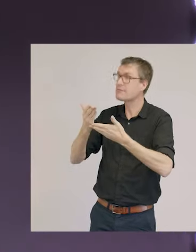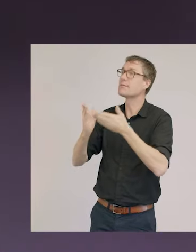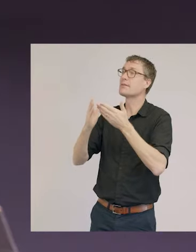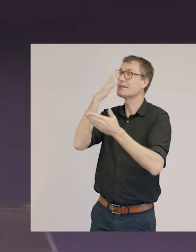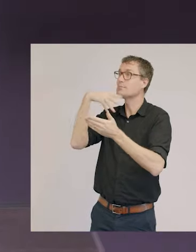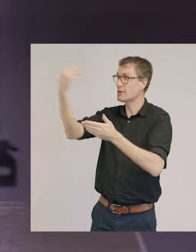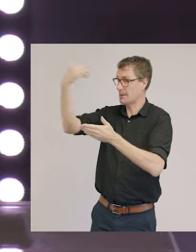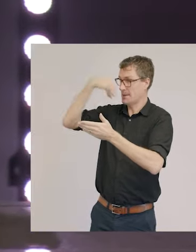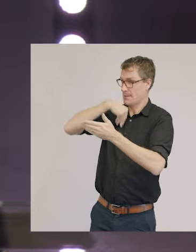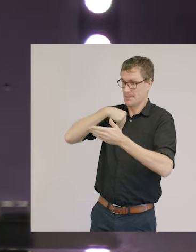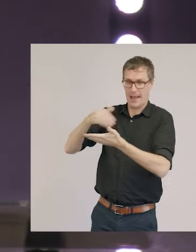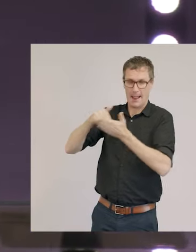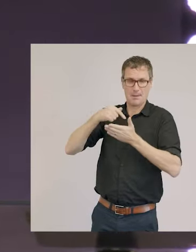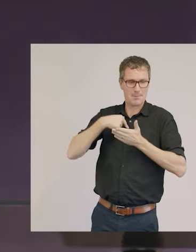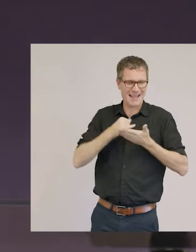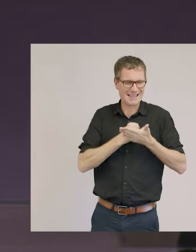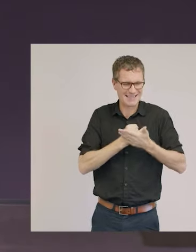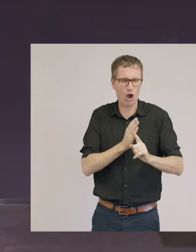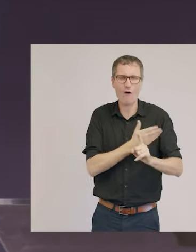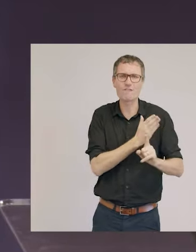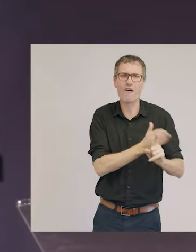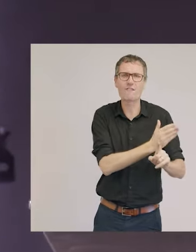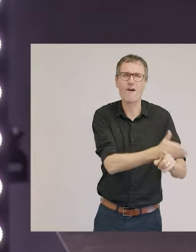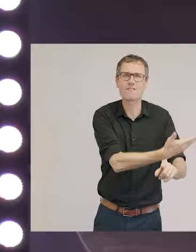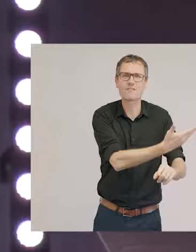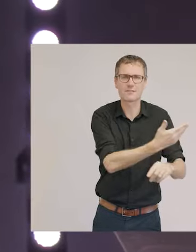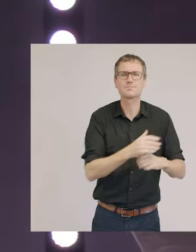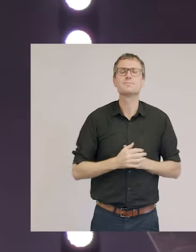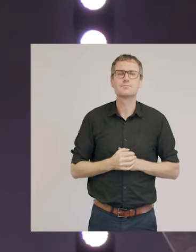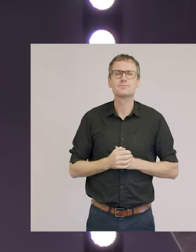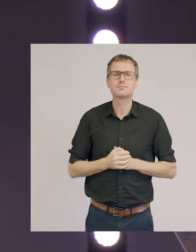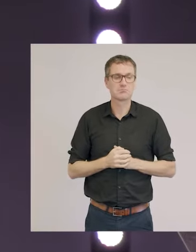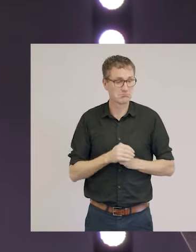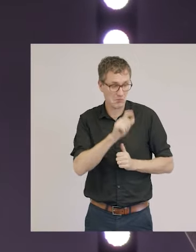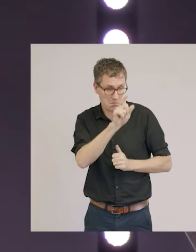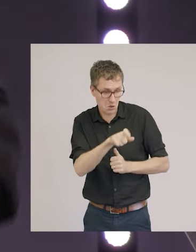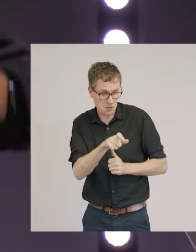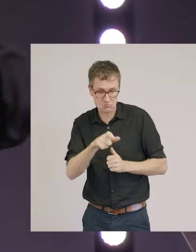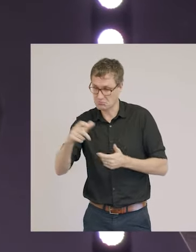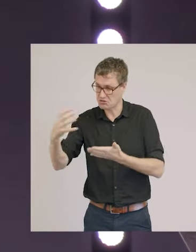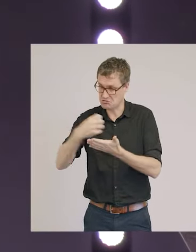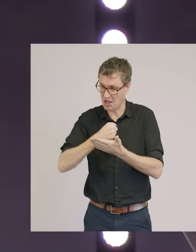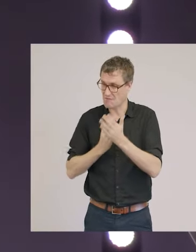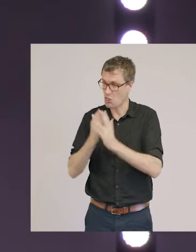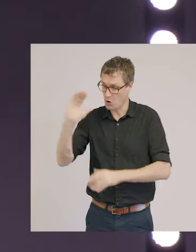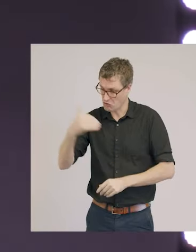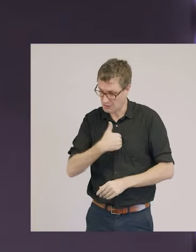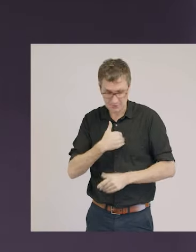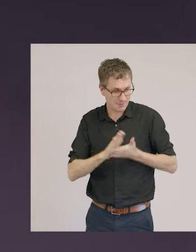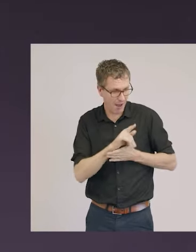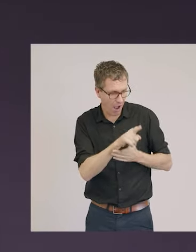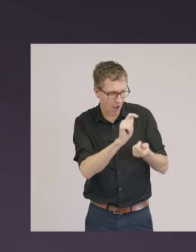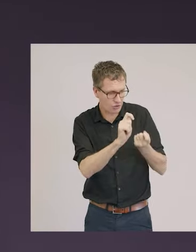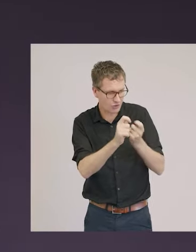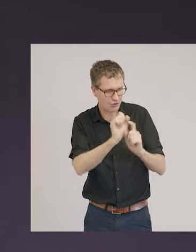that helps you cut sin off. So a person who's saved by grace, you'll know the fruit because they start to look more and more like